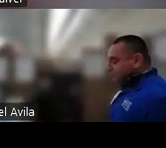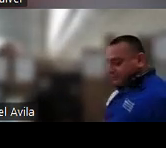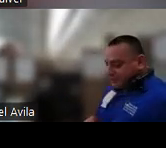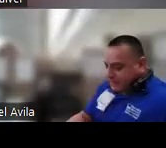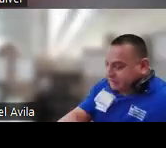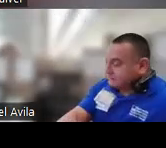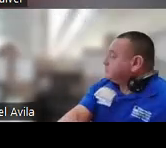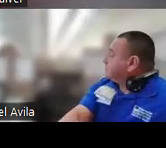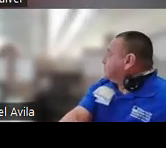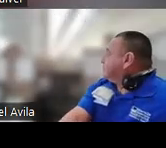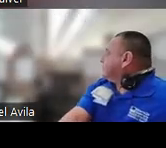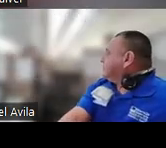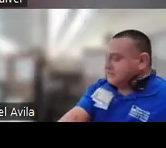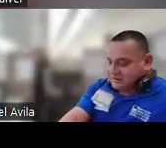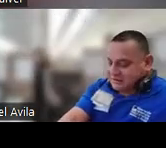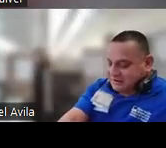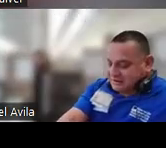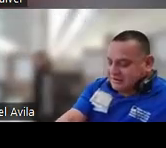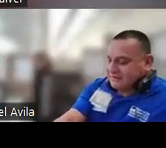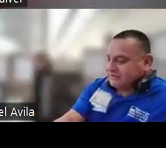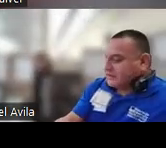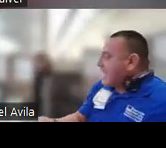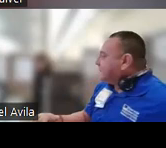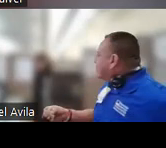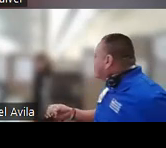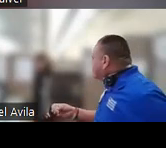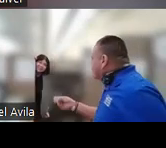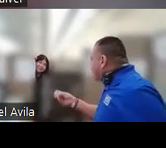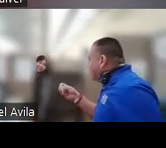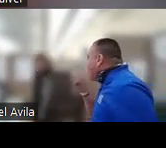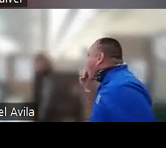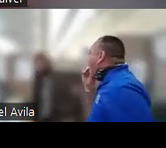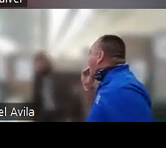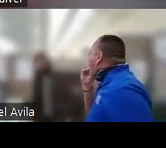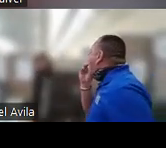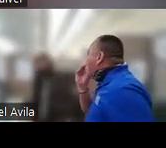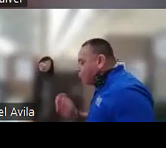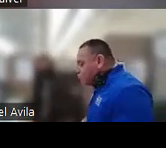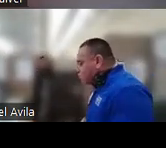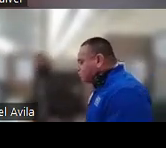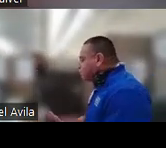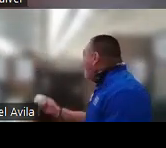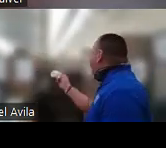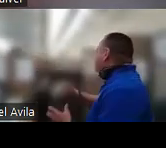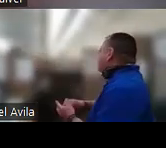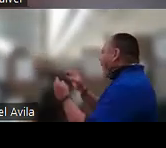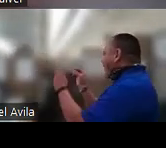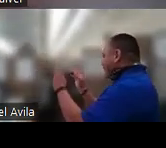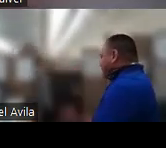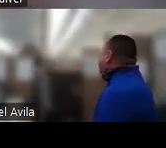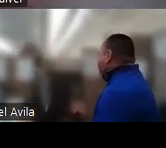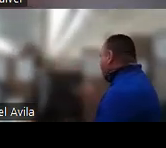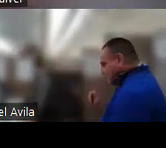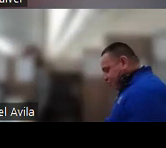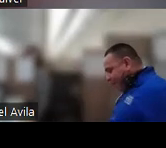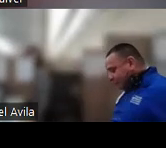a nice mix of folks who are serving our transitional age youth, children, and even our adults and